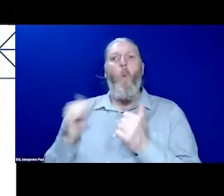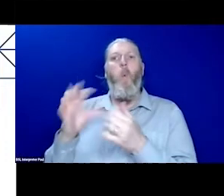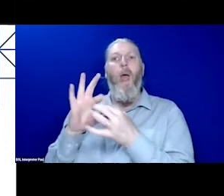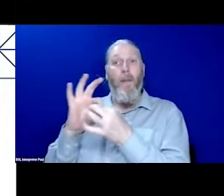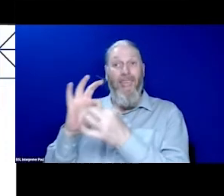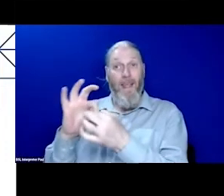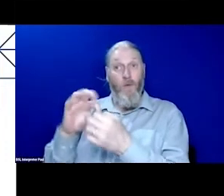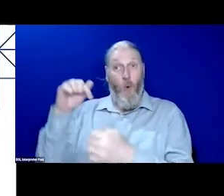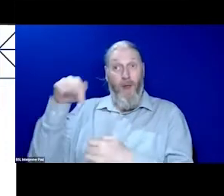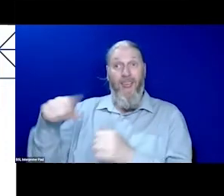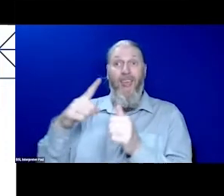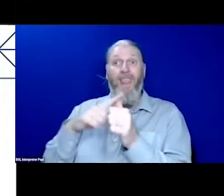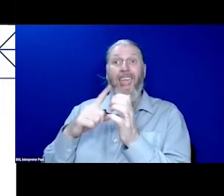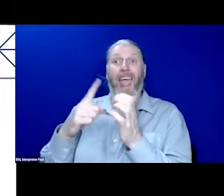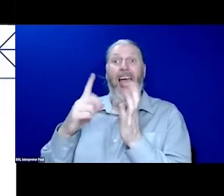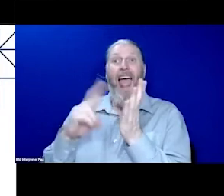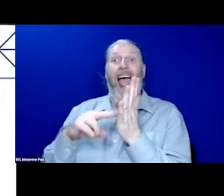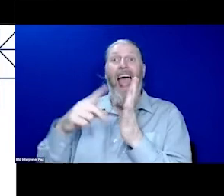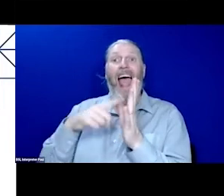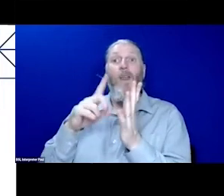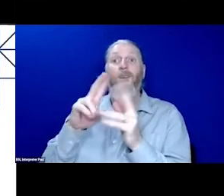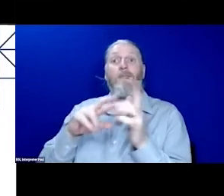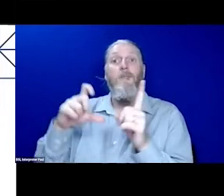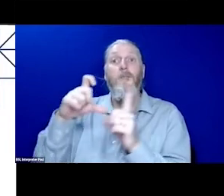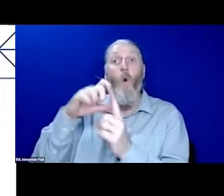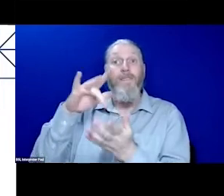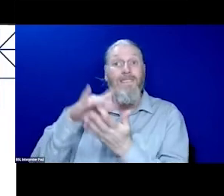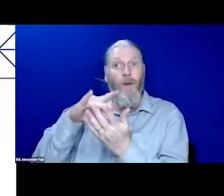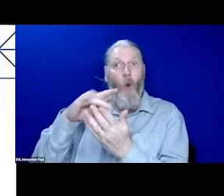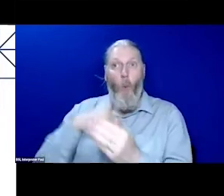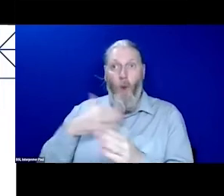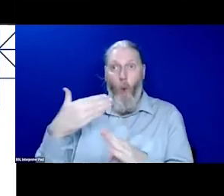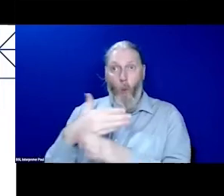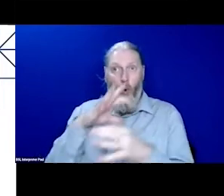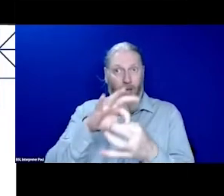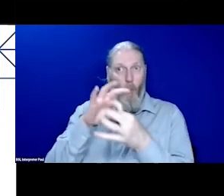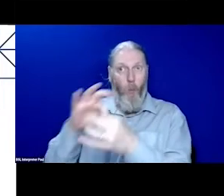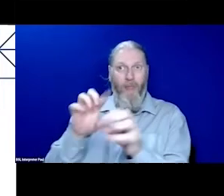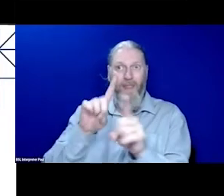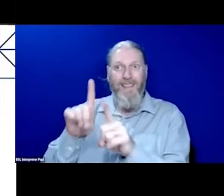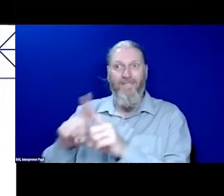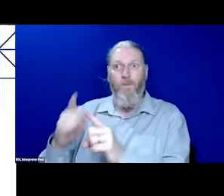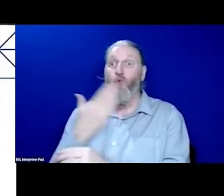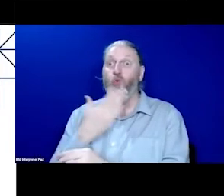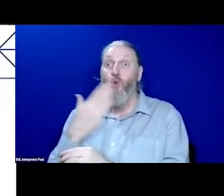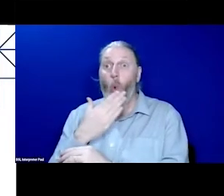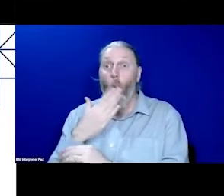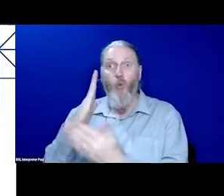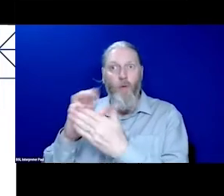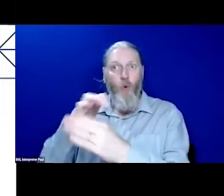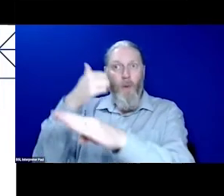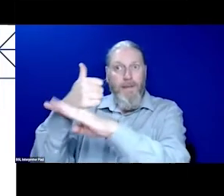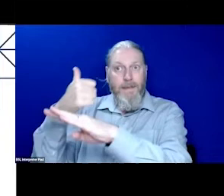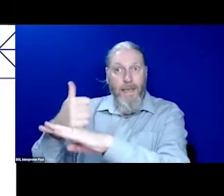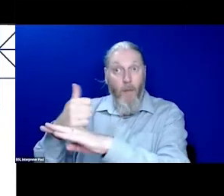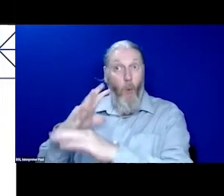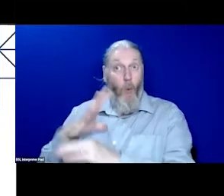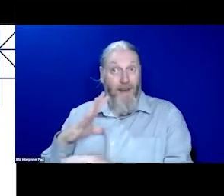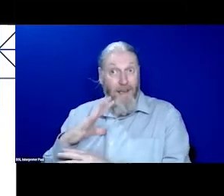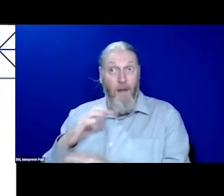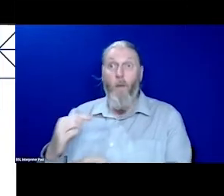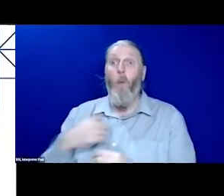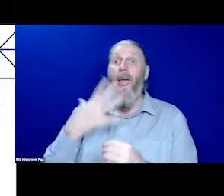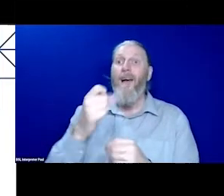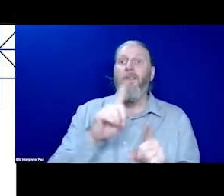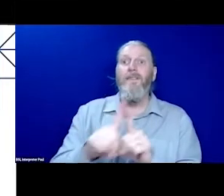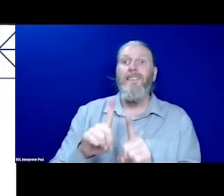school approaches. We're hoping to work with the Anna Freud Centre on this. They've already got family hubs, and we can link this to the